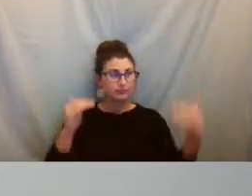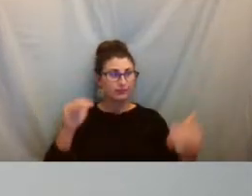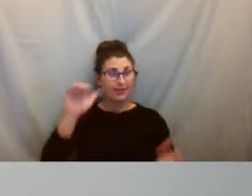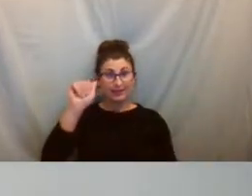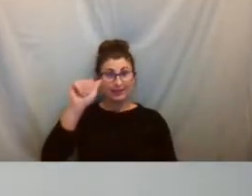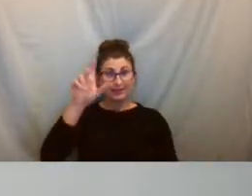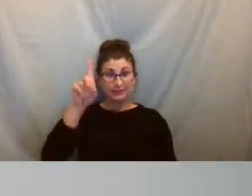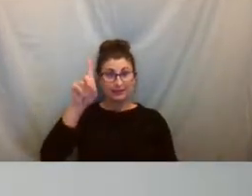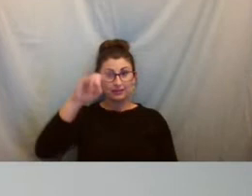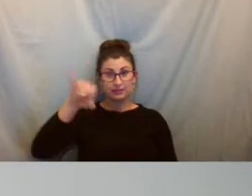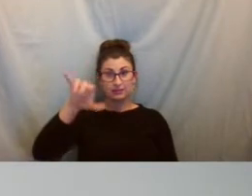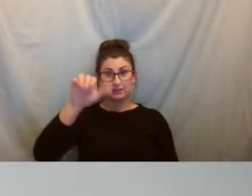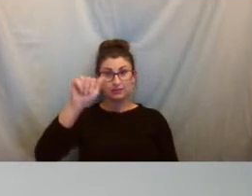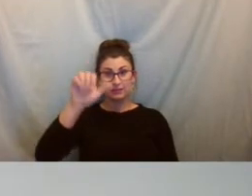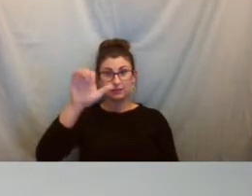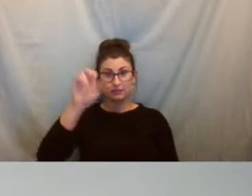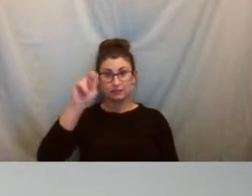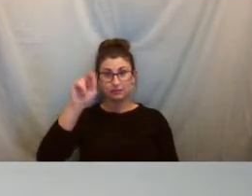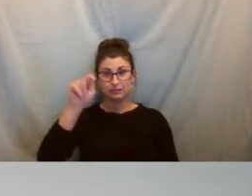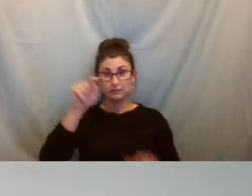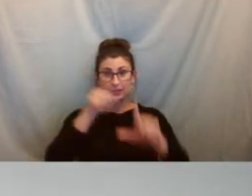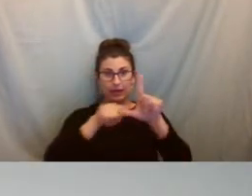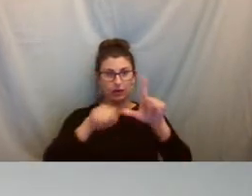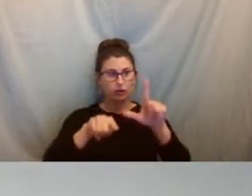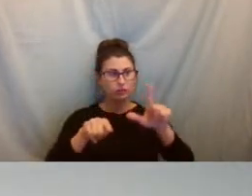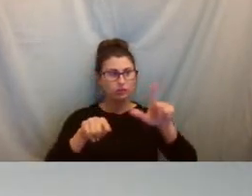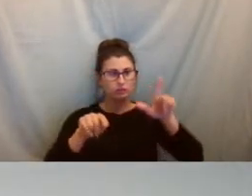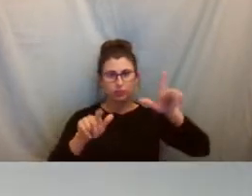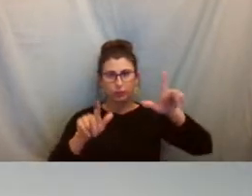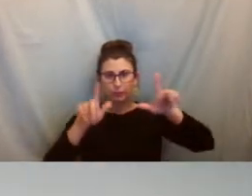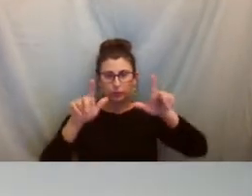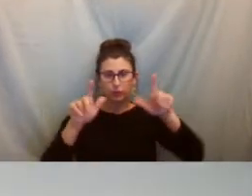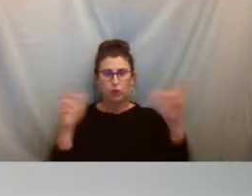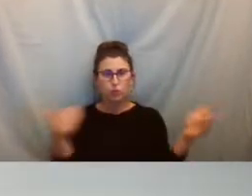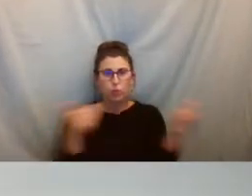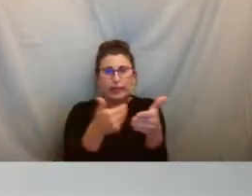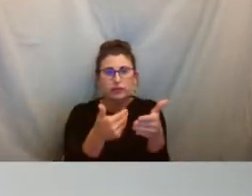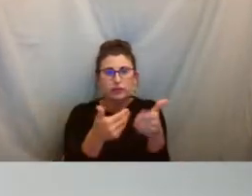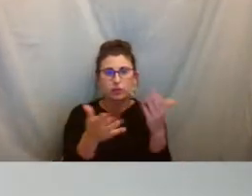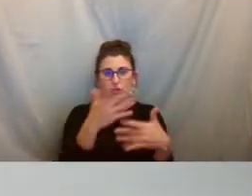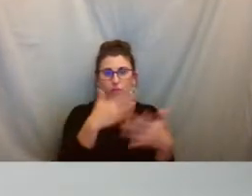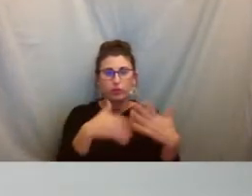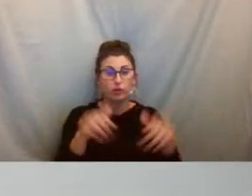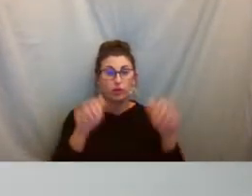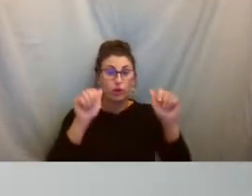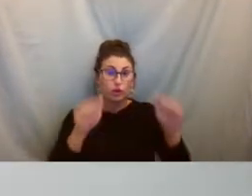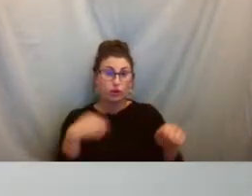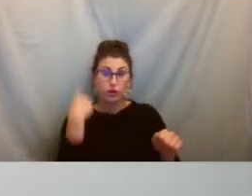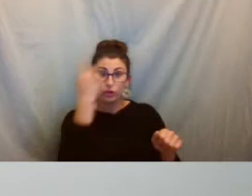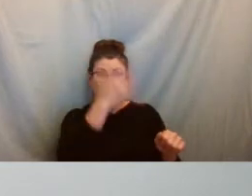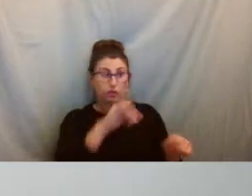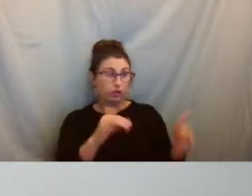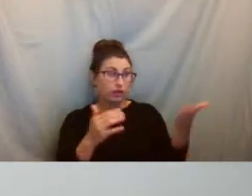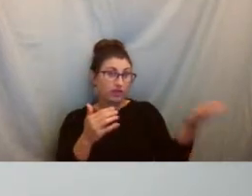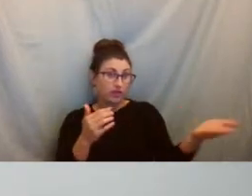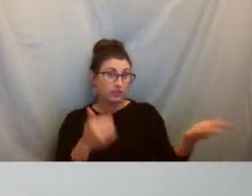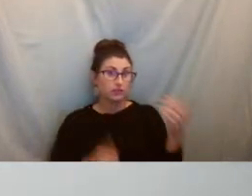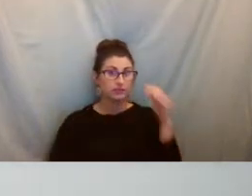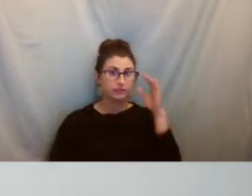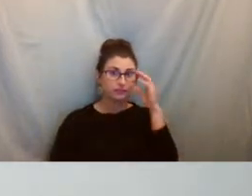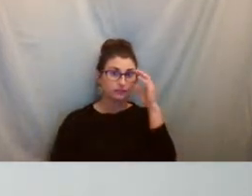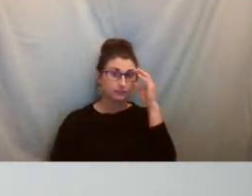Adjacent angles. Adjacent angles are angles that are right next to each other. So again, it could look like